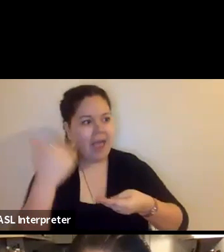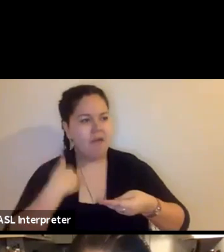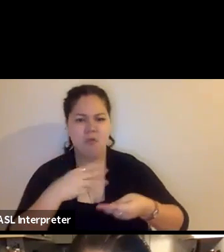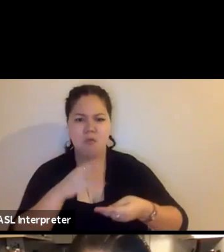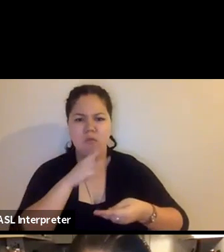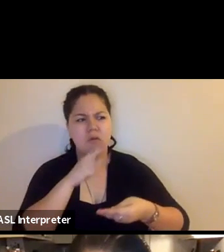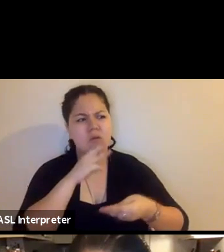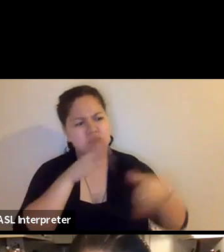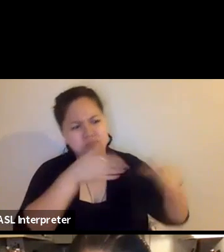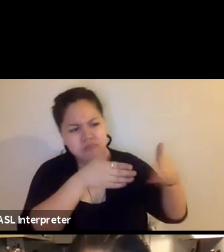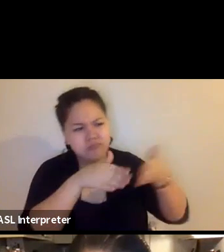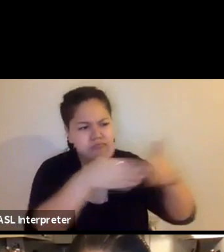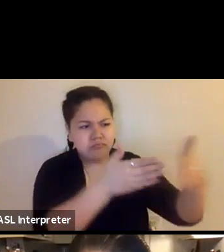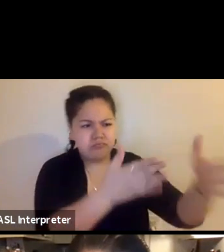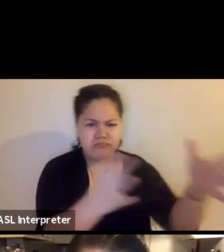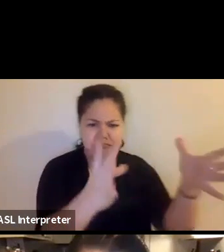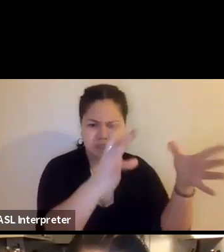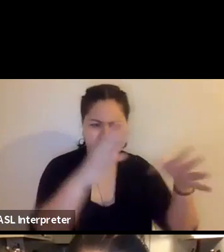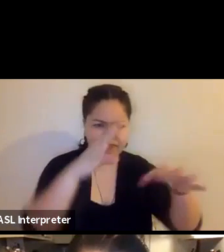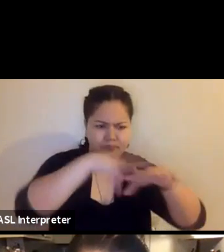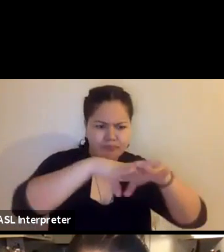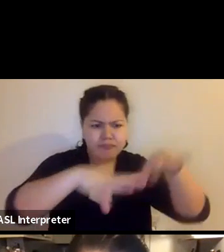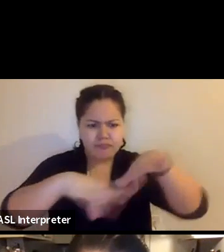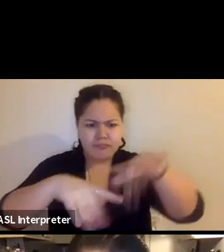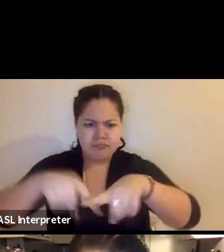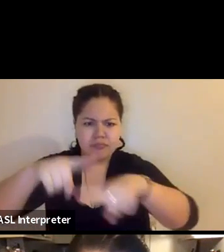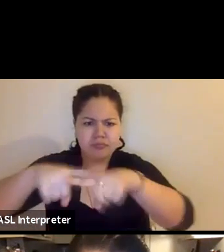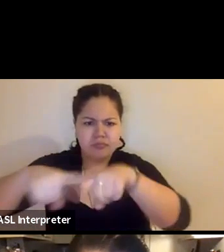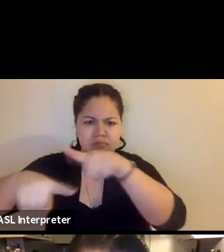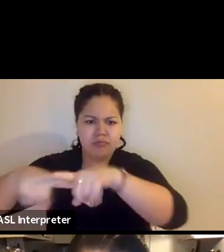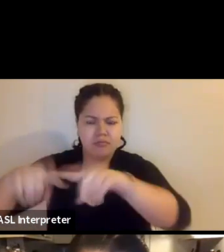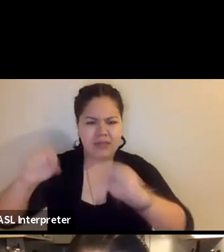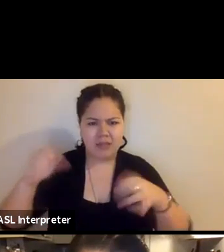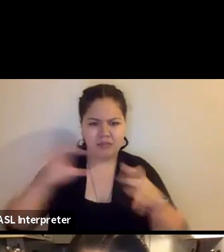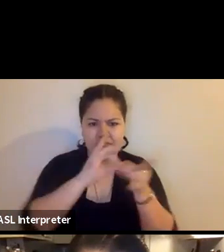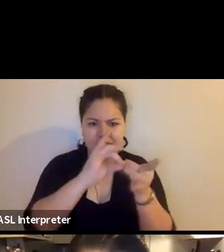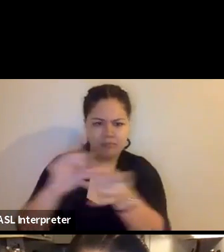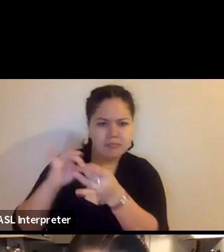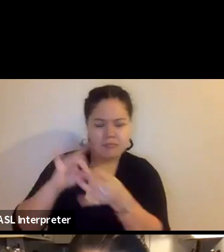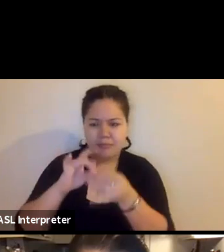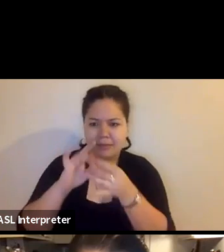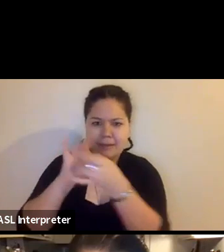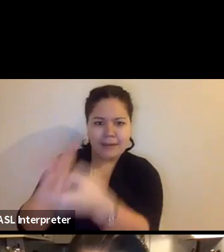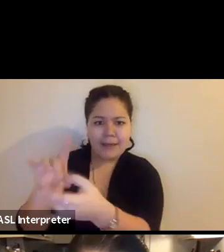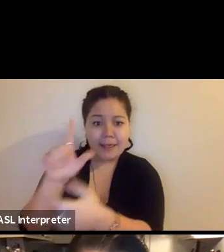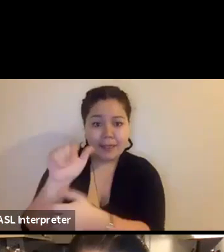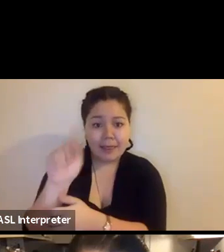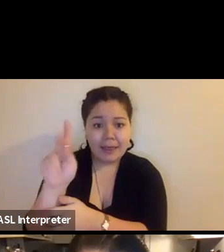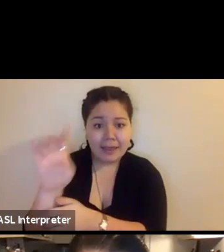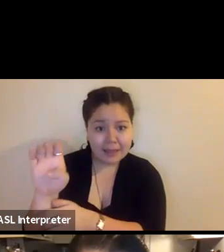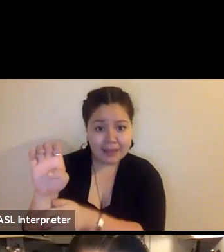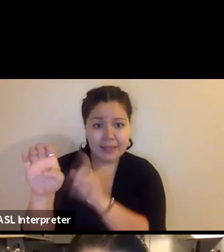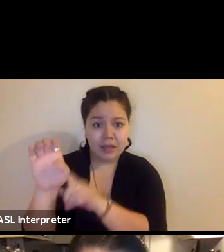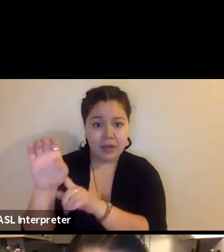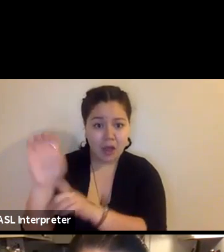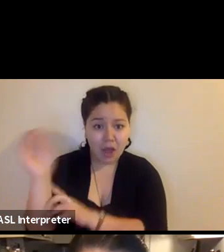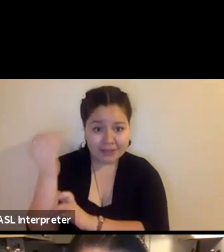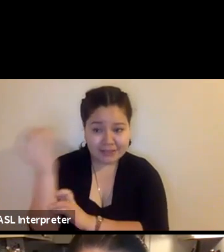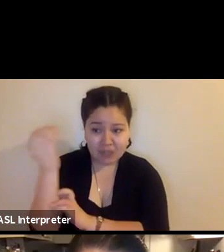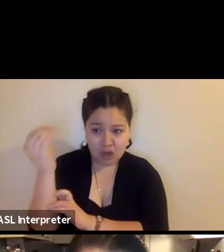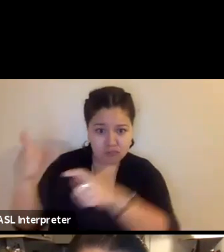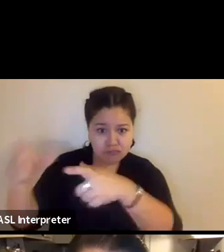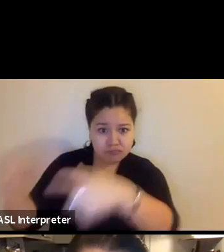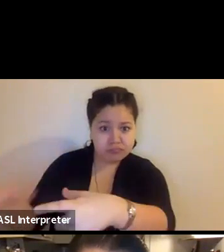highways we have that take us into the beautiful lake, Ontario, Ontario, Lake